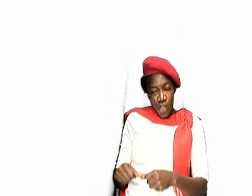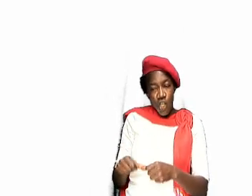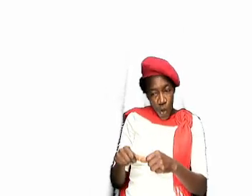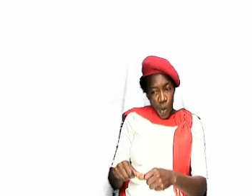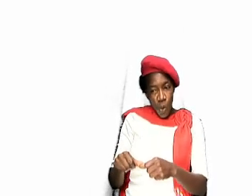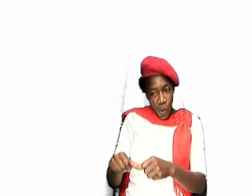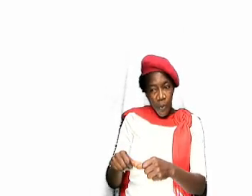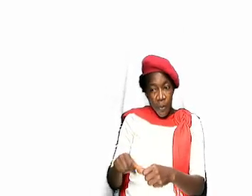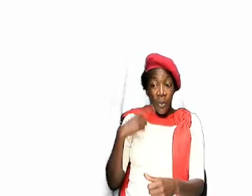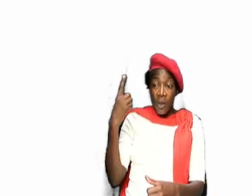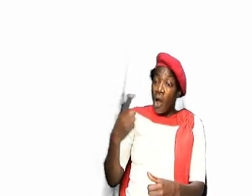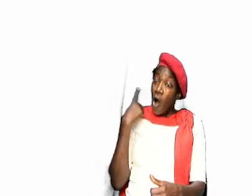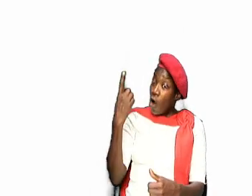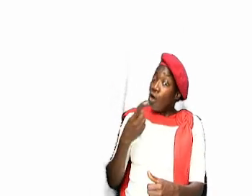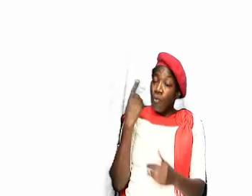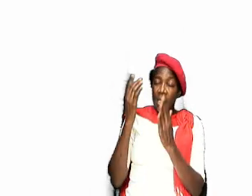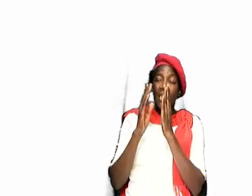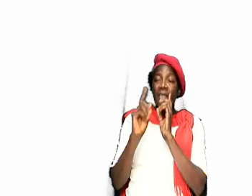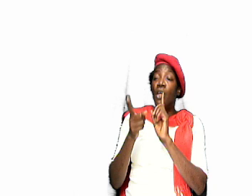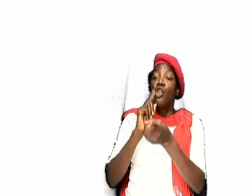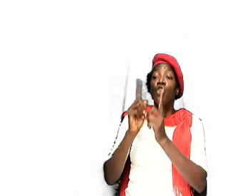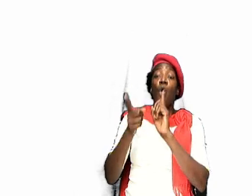of always inquiring,